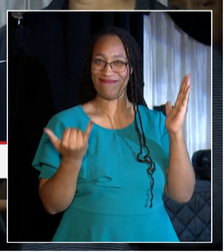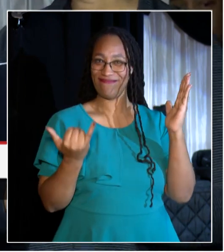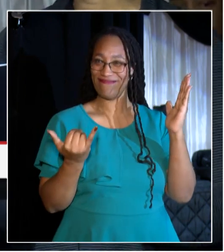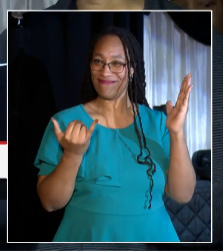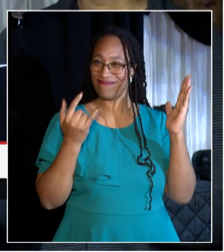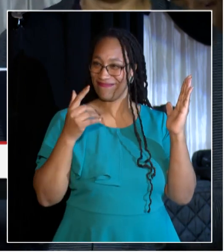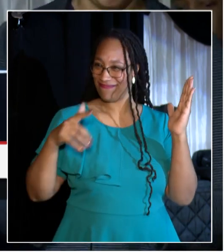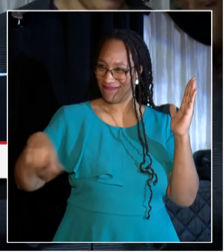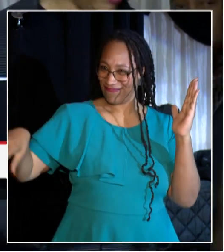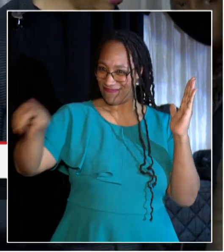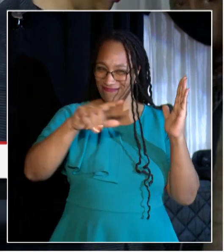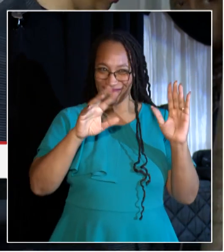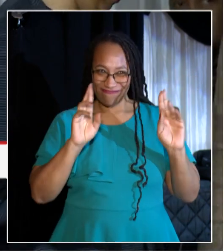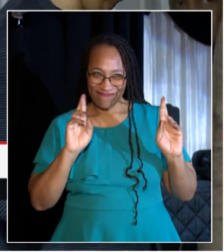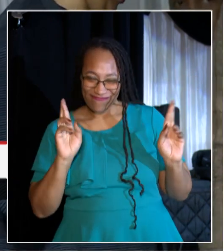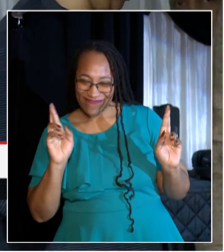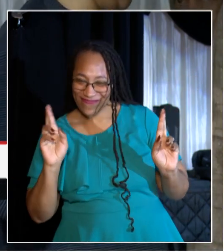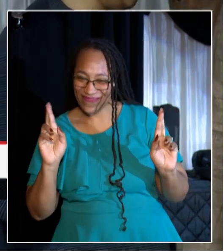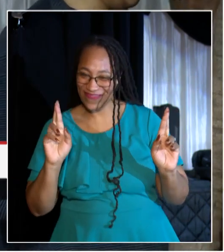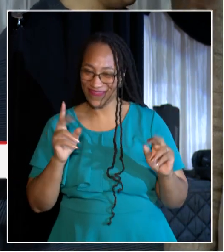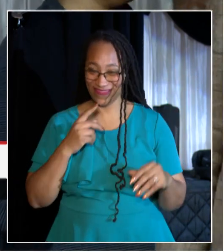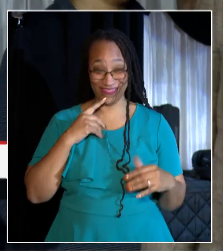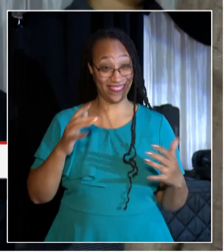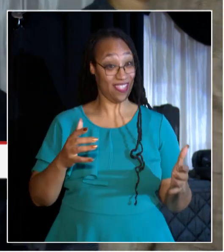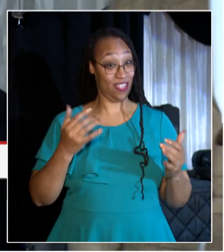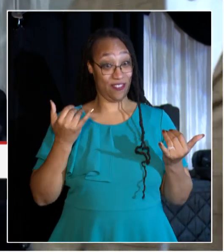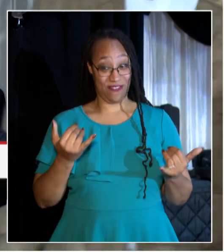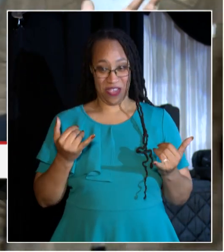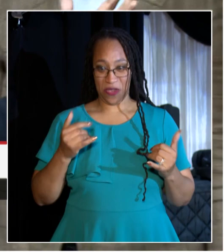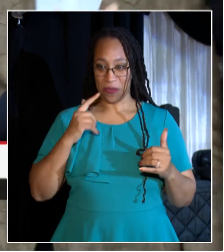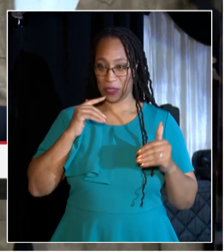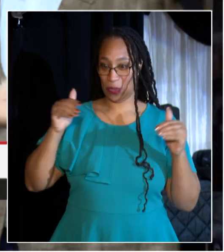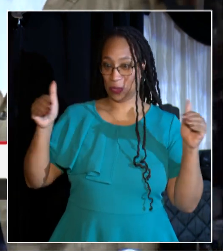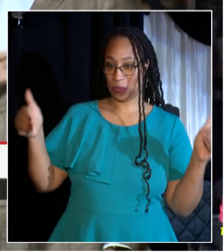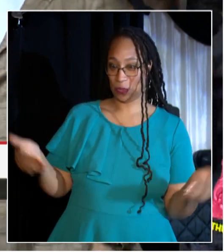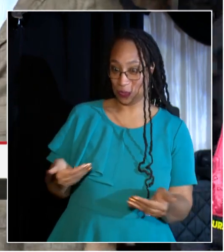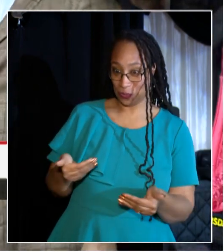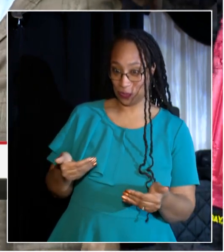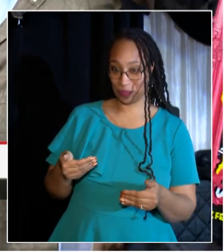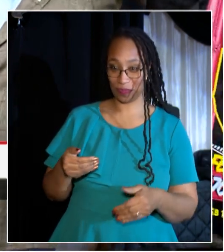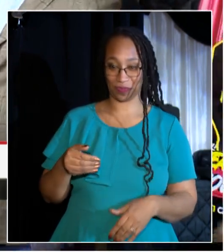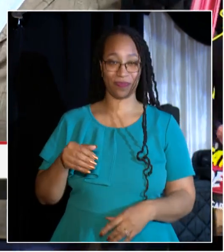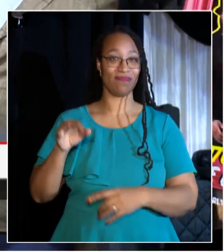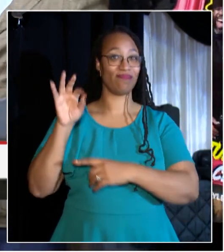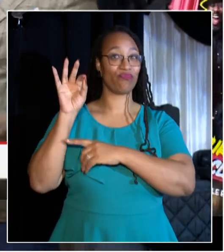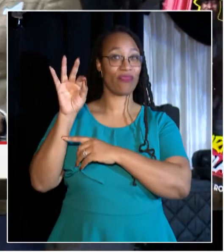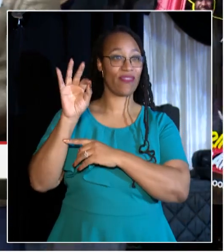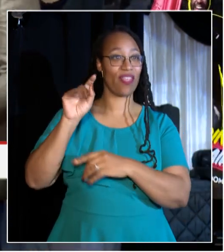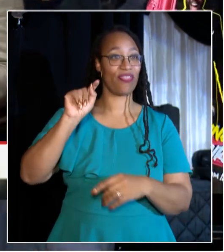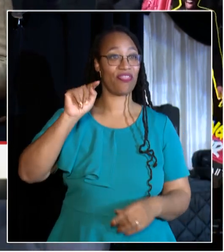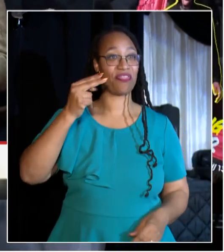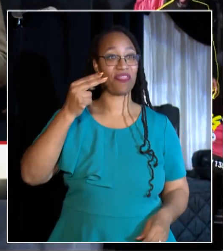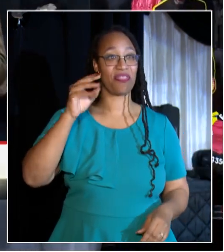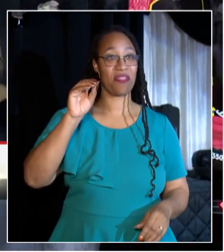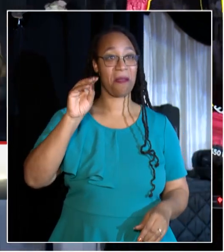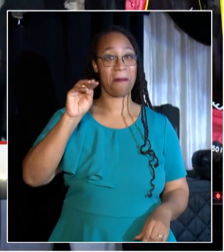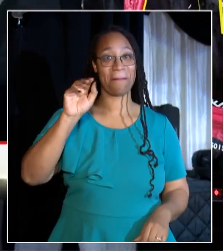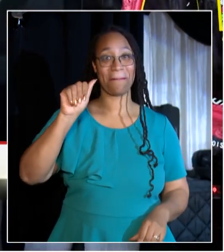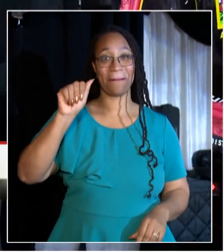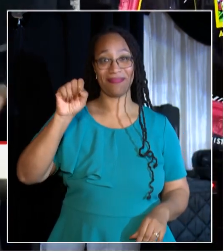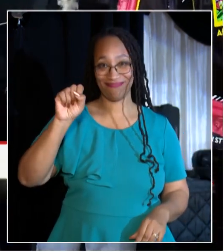Reverend Thomas Bowen, who is the director of the Mayor's Office on African American Affairs. Give him a round of applause.